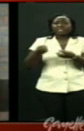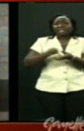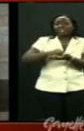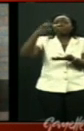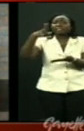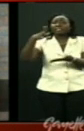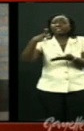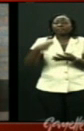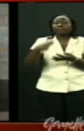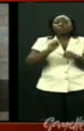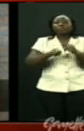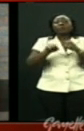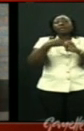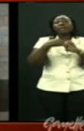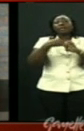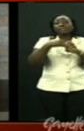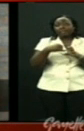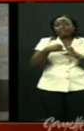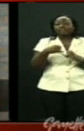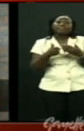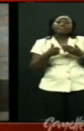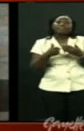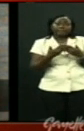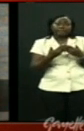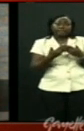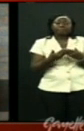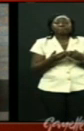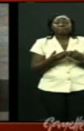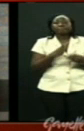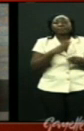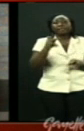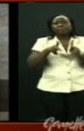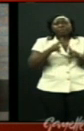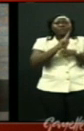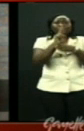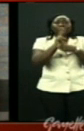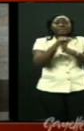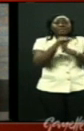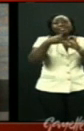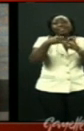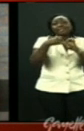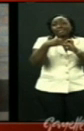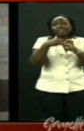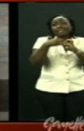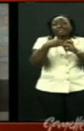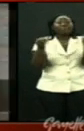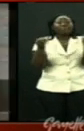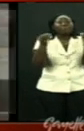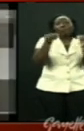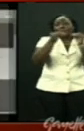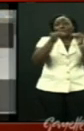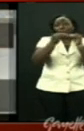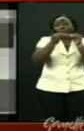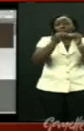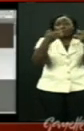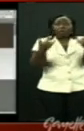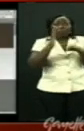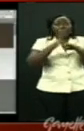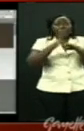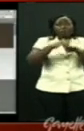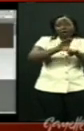based on one, that's what I like. Two, people are using online sites, especially trainees. Our internet penetration